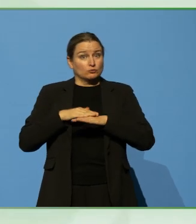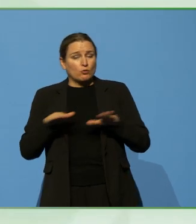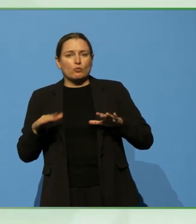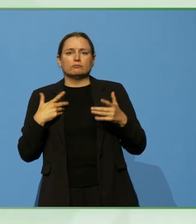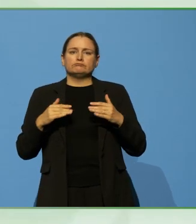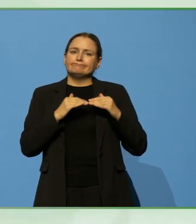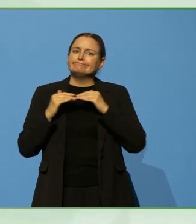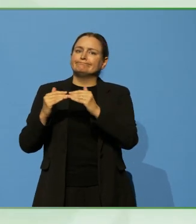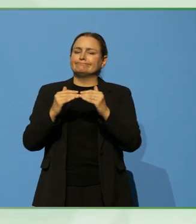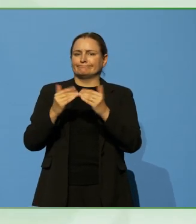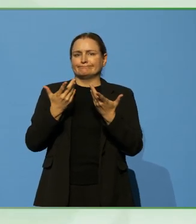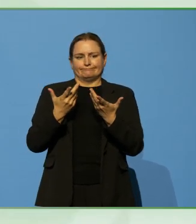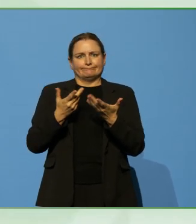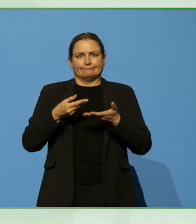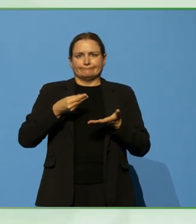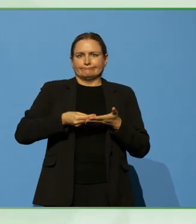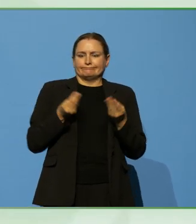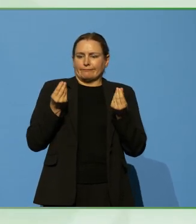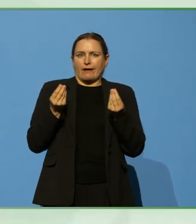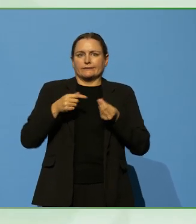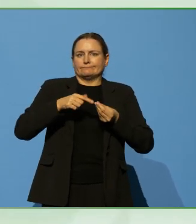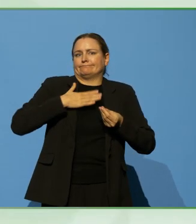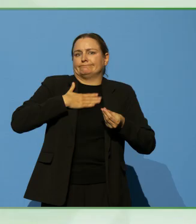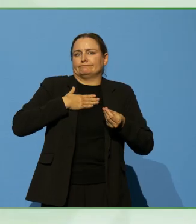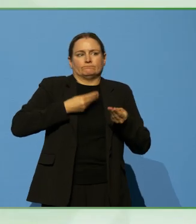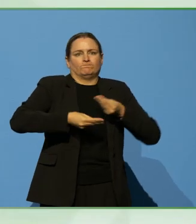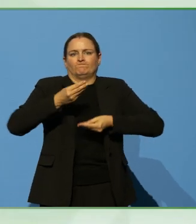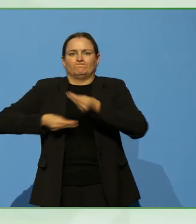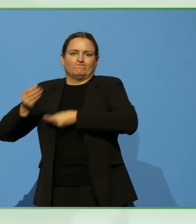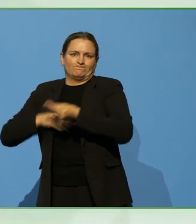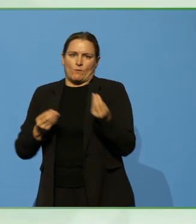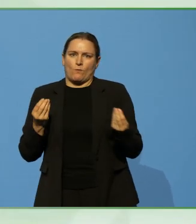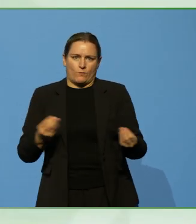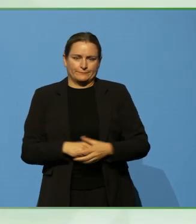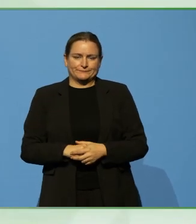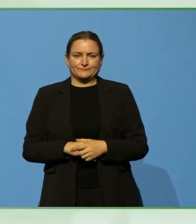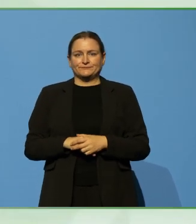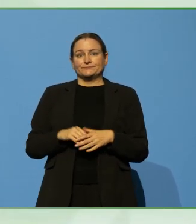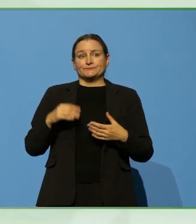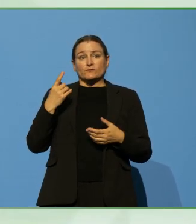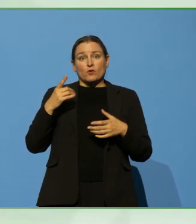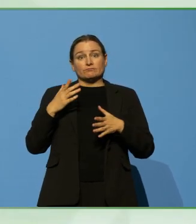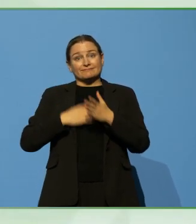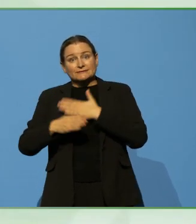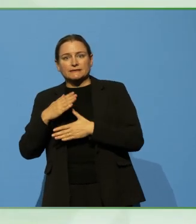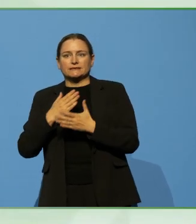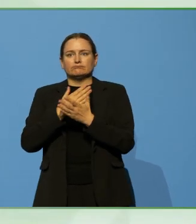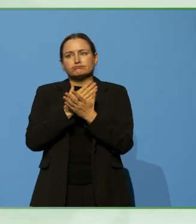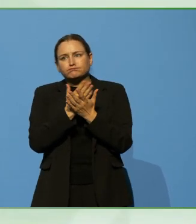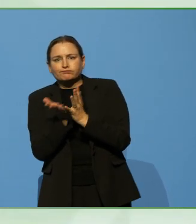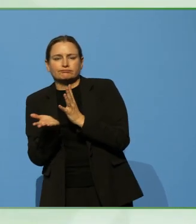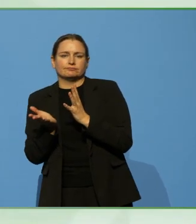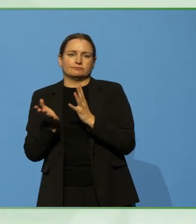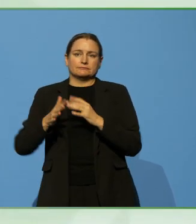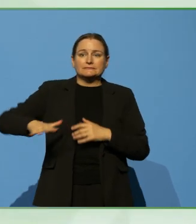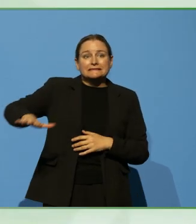especially for people with disabilities, across ages, and of course across circumstances. And